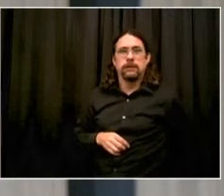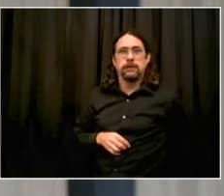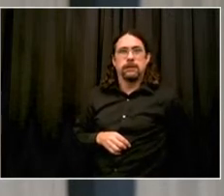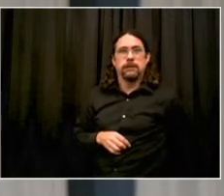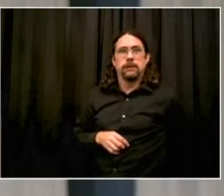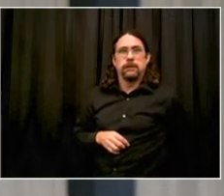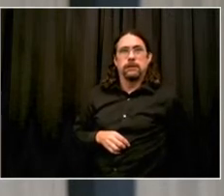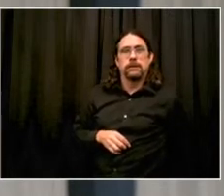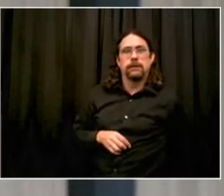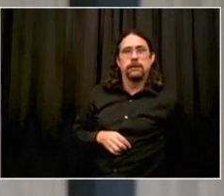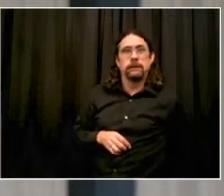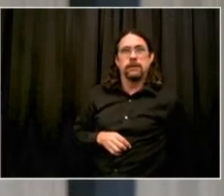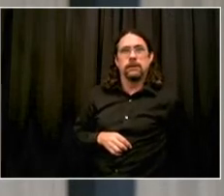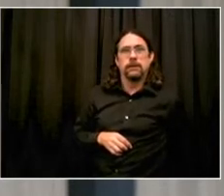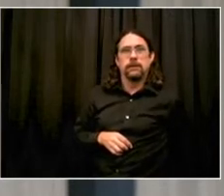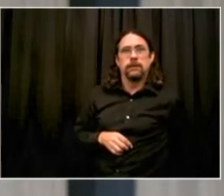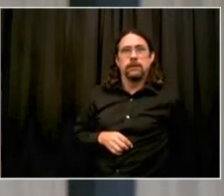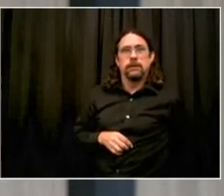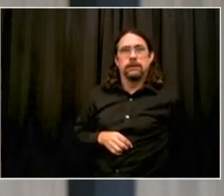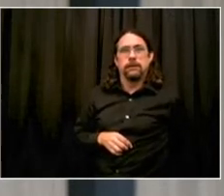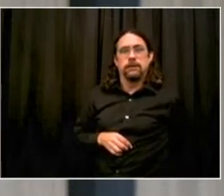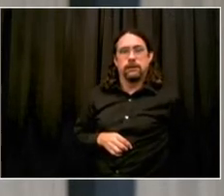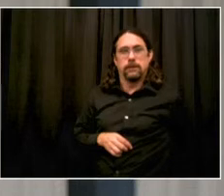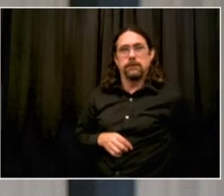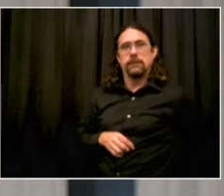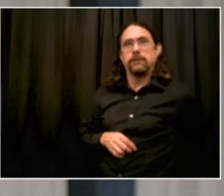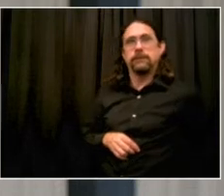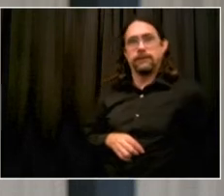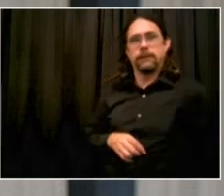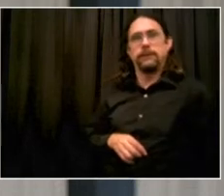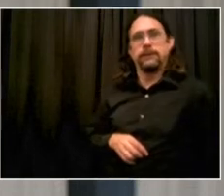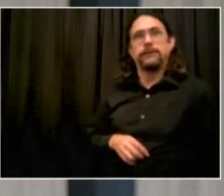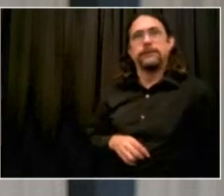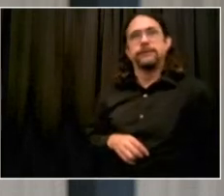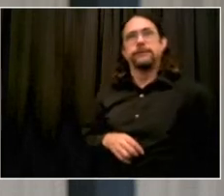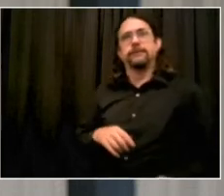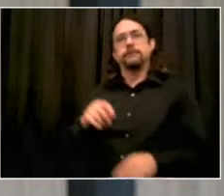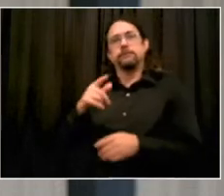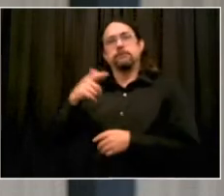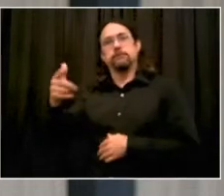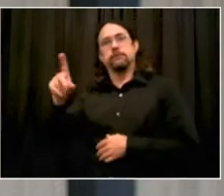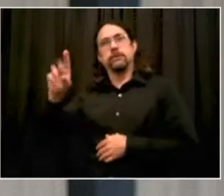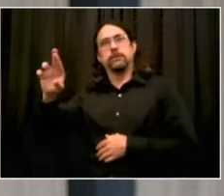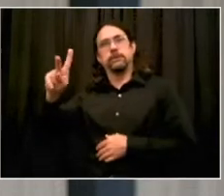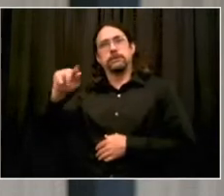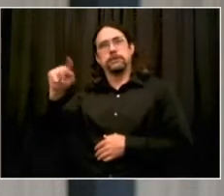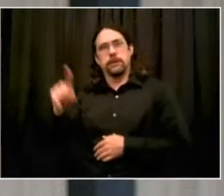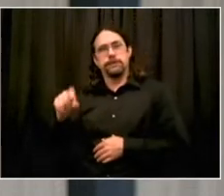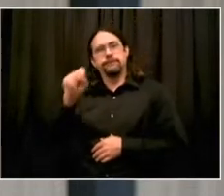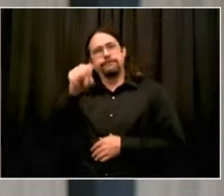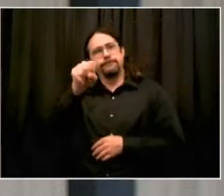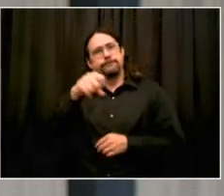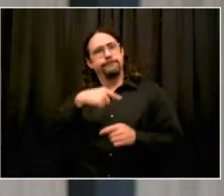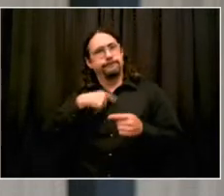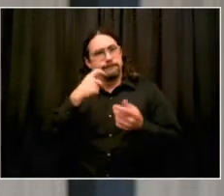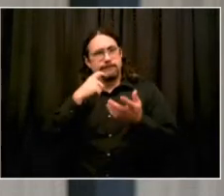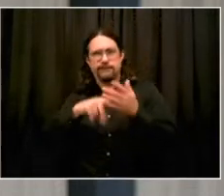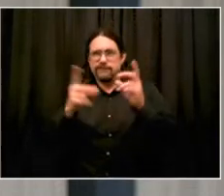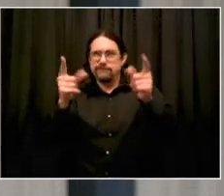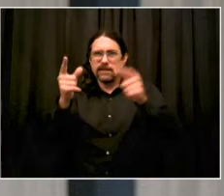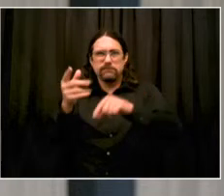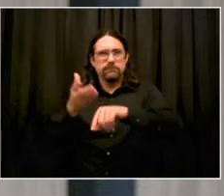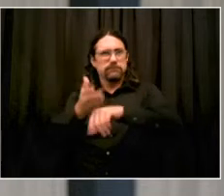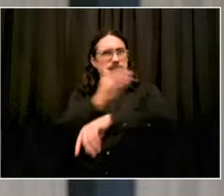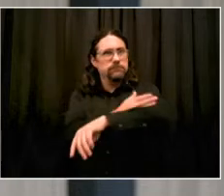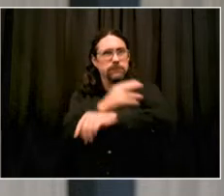affected communities over the weekend. That I really felt that we had turned the tide. I know it's difficult because